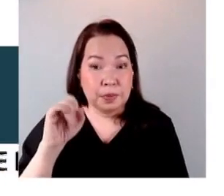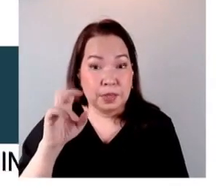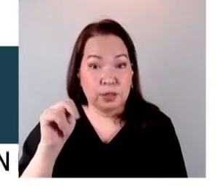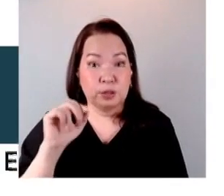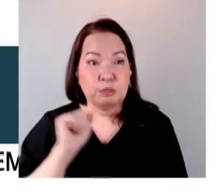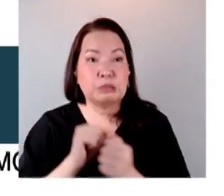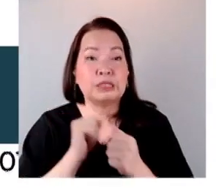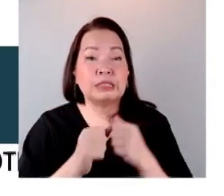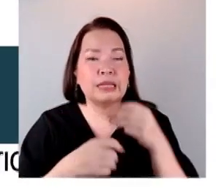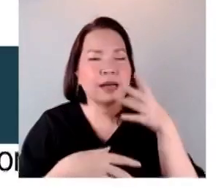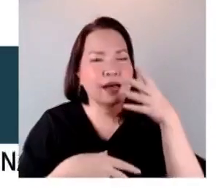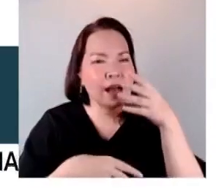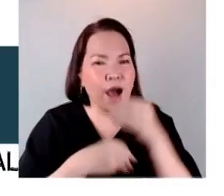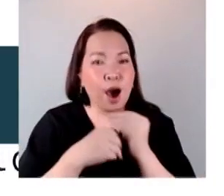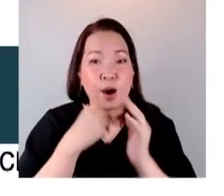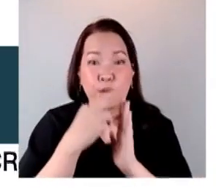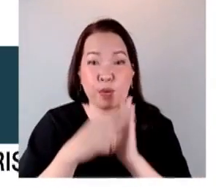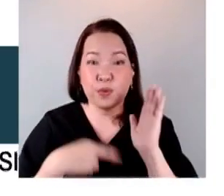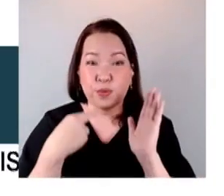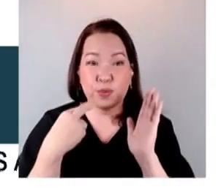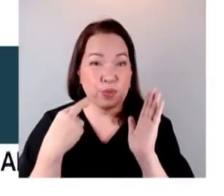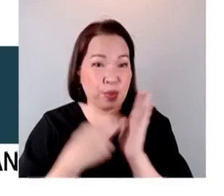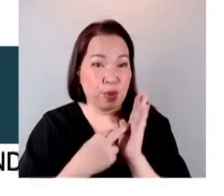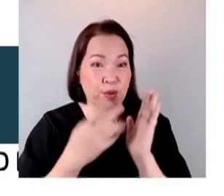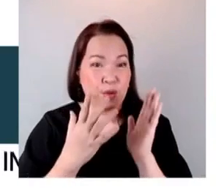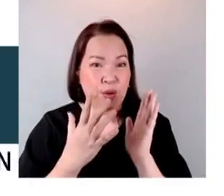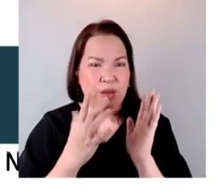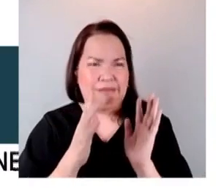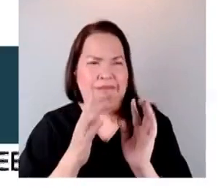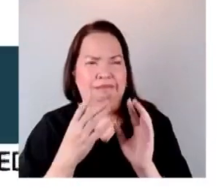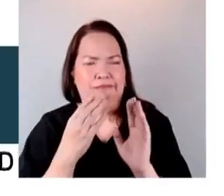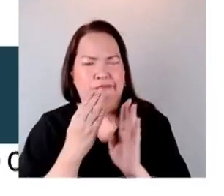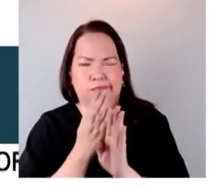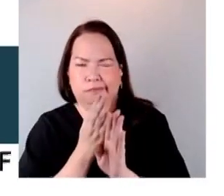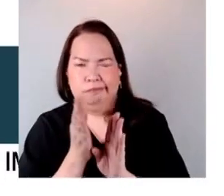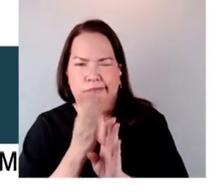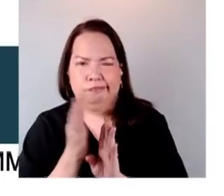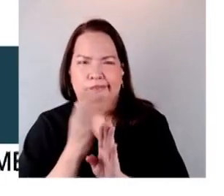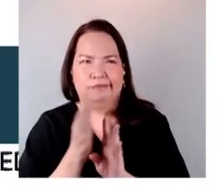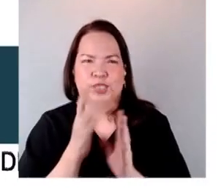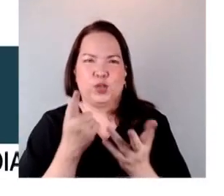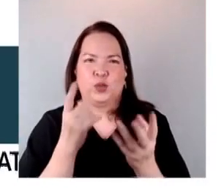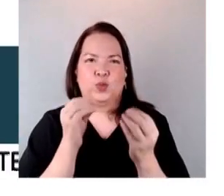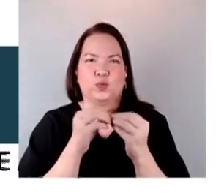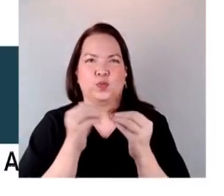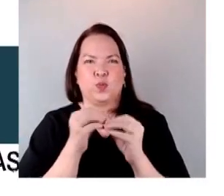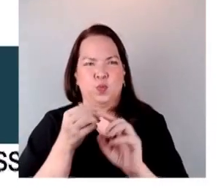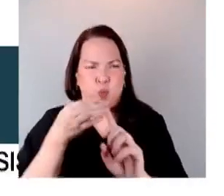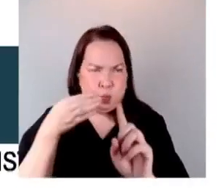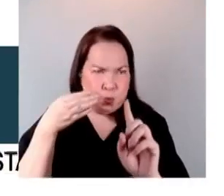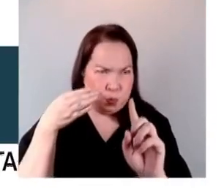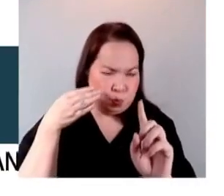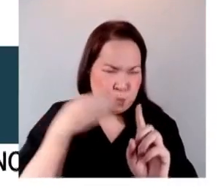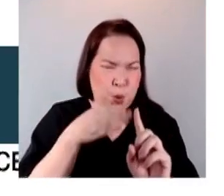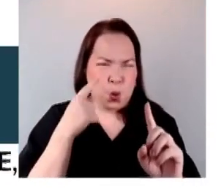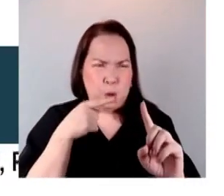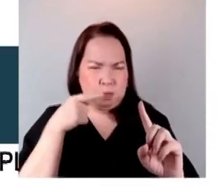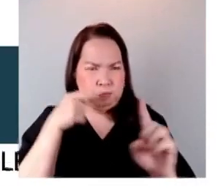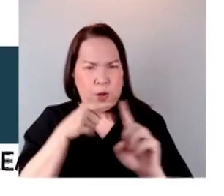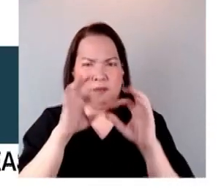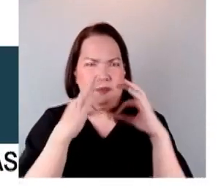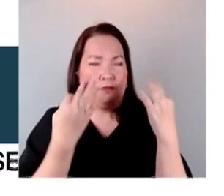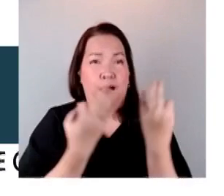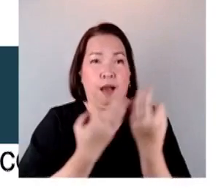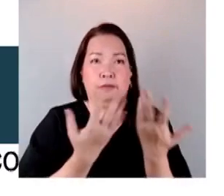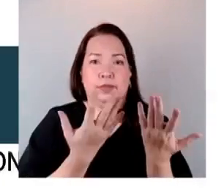in specifically going after the family of Ferdinand Marcos, including the president of the